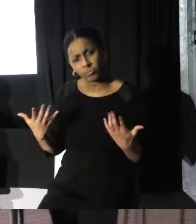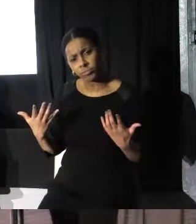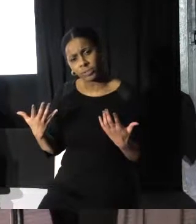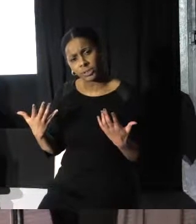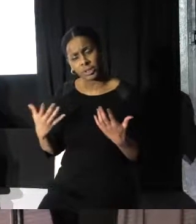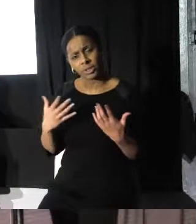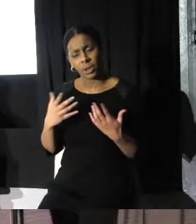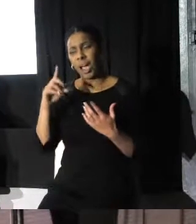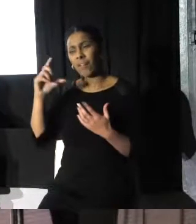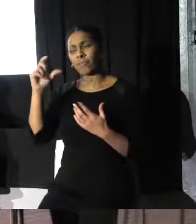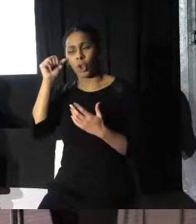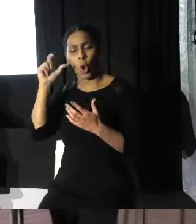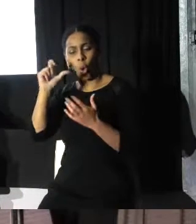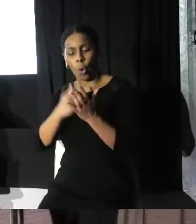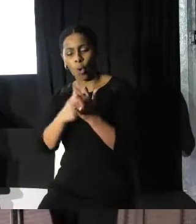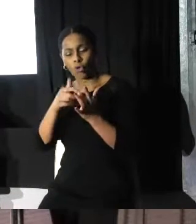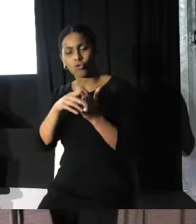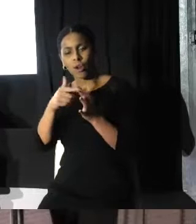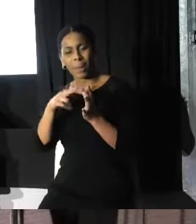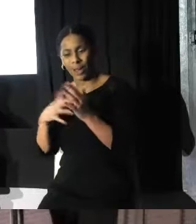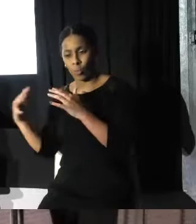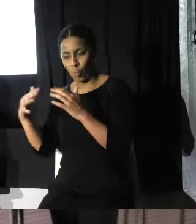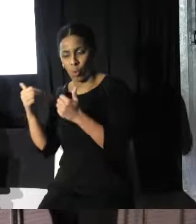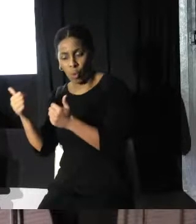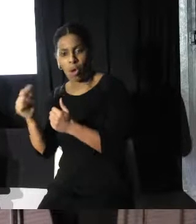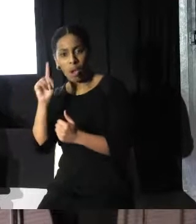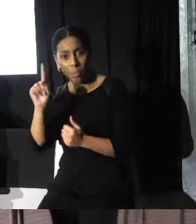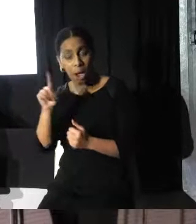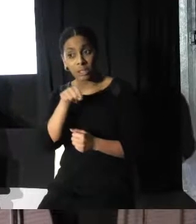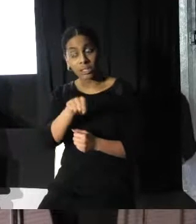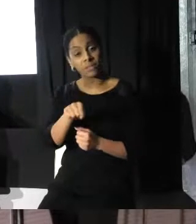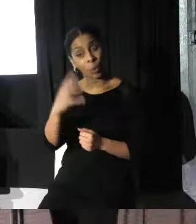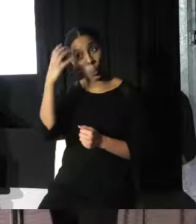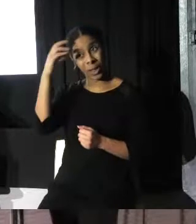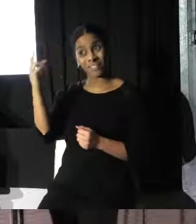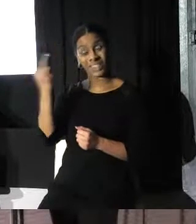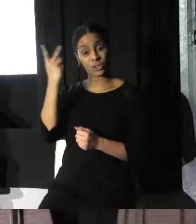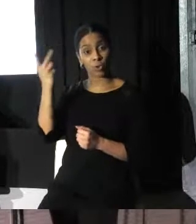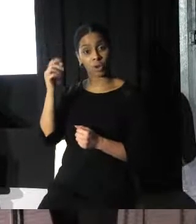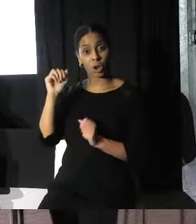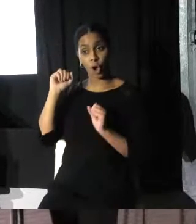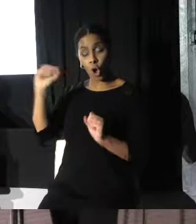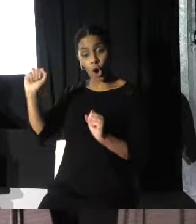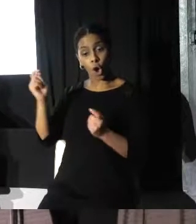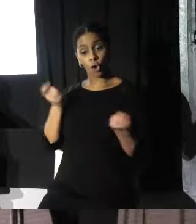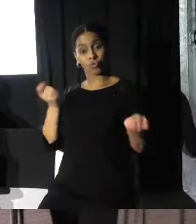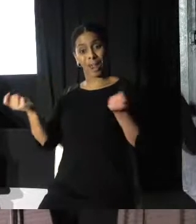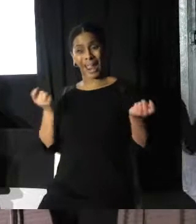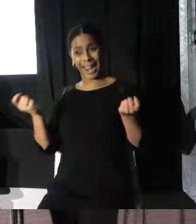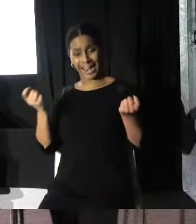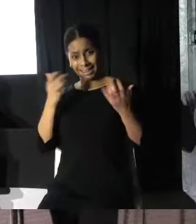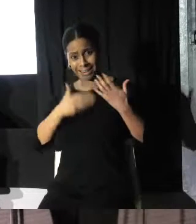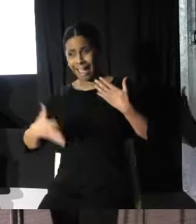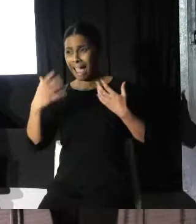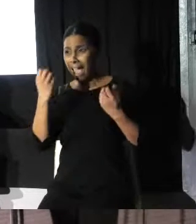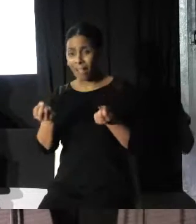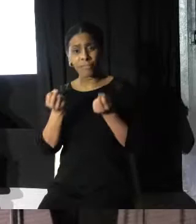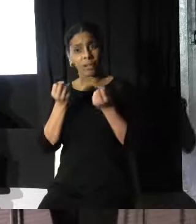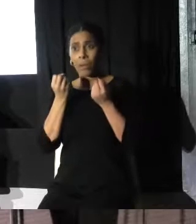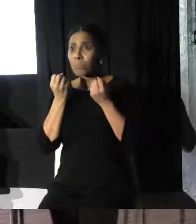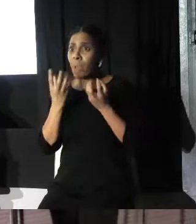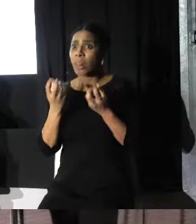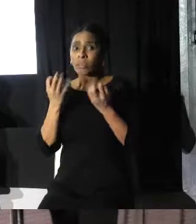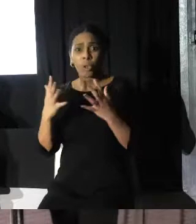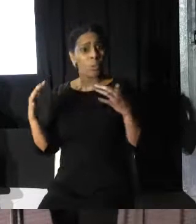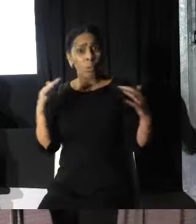that, we just miss the fact, even though in every year of Victoria's reign, there were multiple wars against empire. We